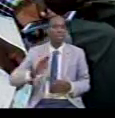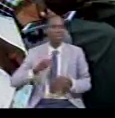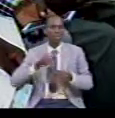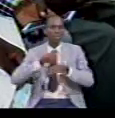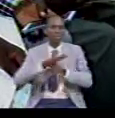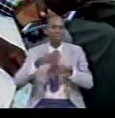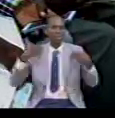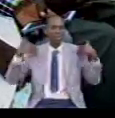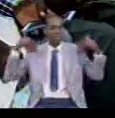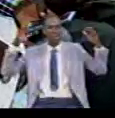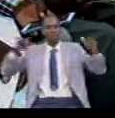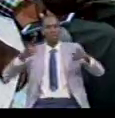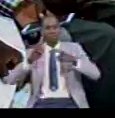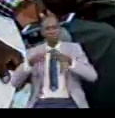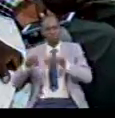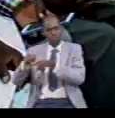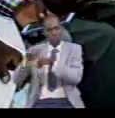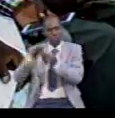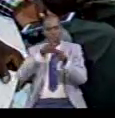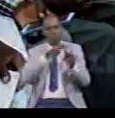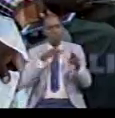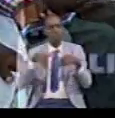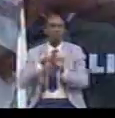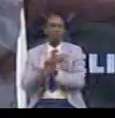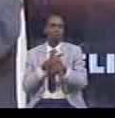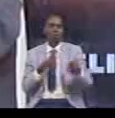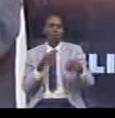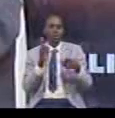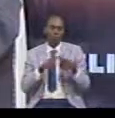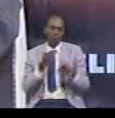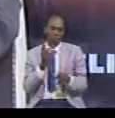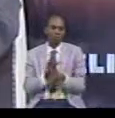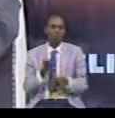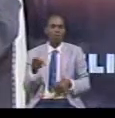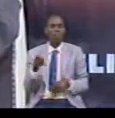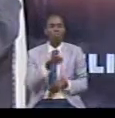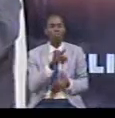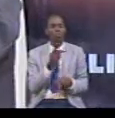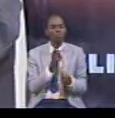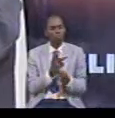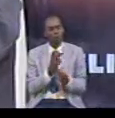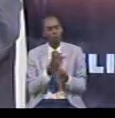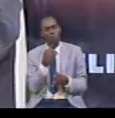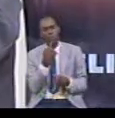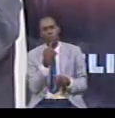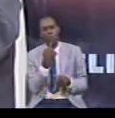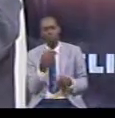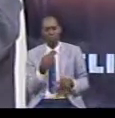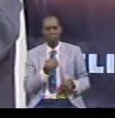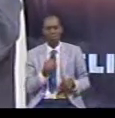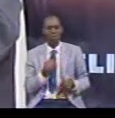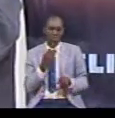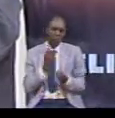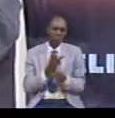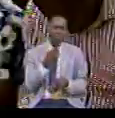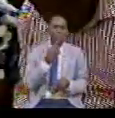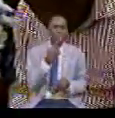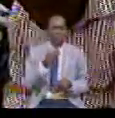charge over thee, to keep thee. To keep who? I said, to keep